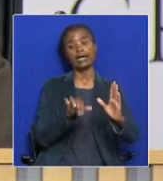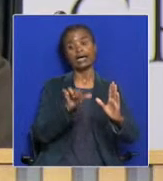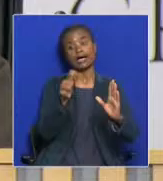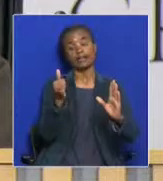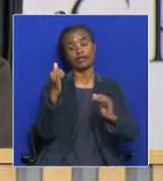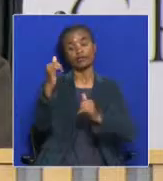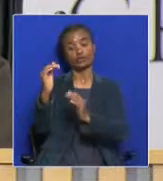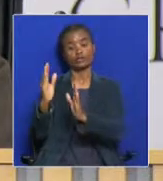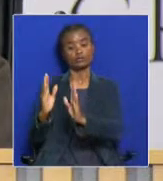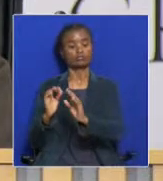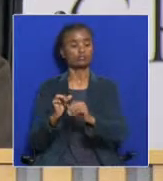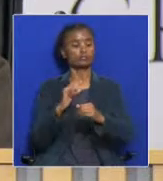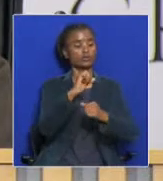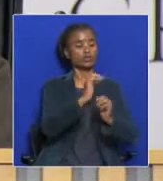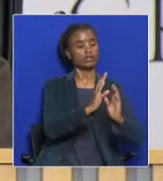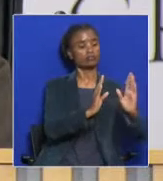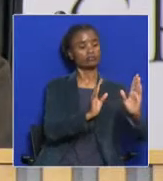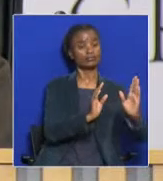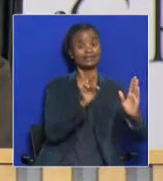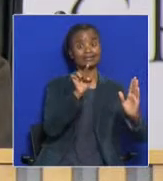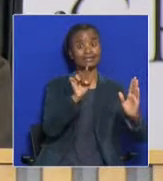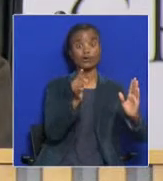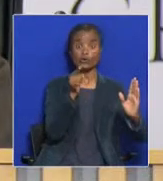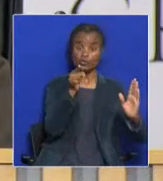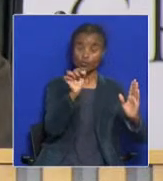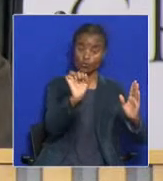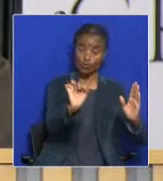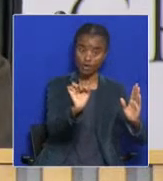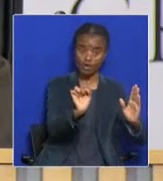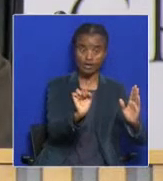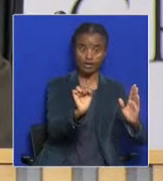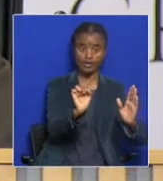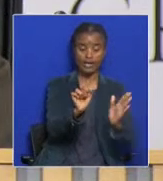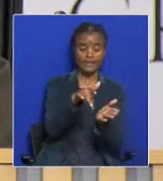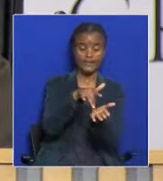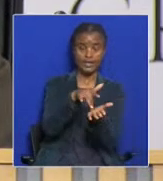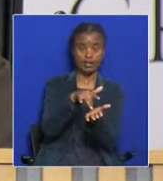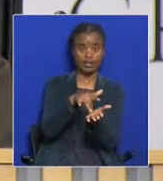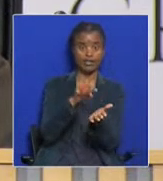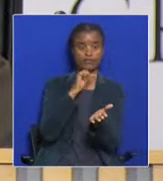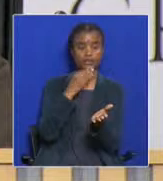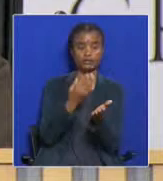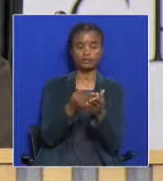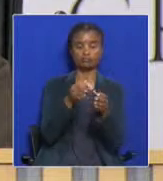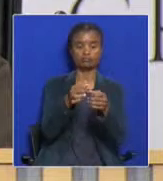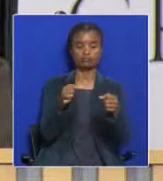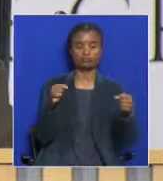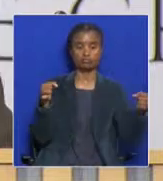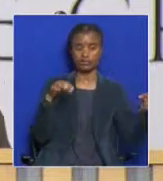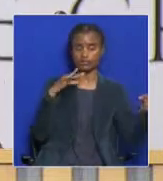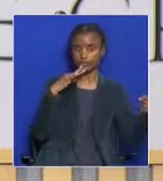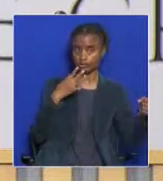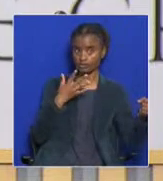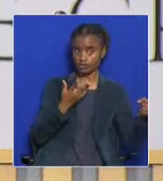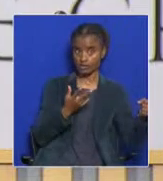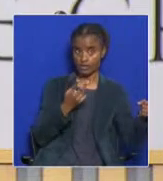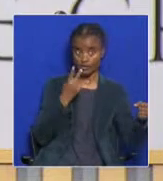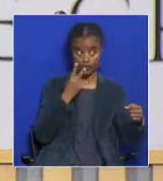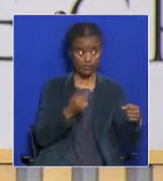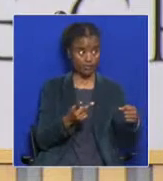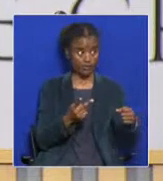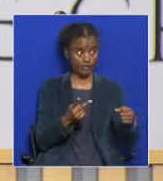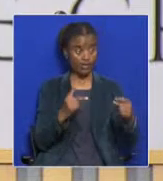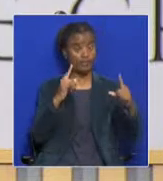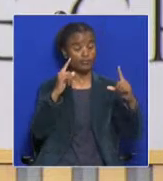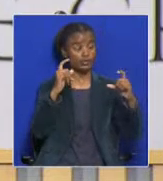take out of there, you will bring towards yourself. That is correct, Commissioner. If you look at these ones lined up, it's a different